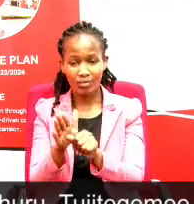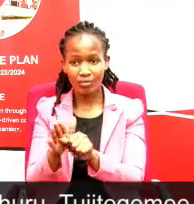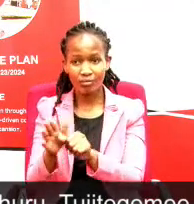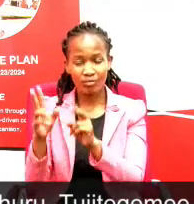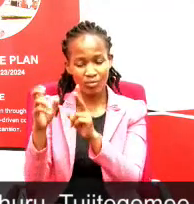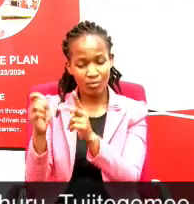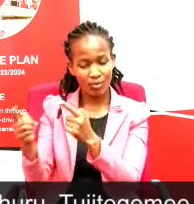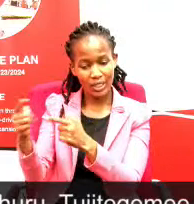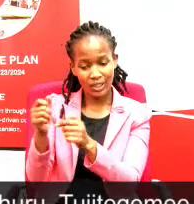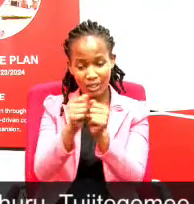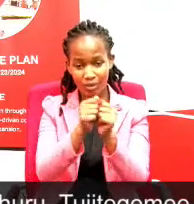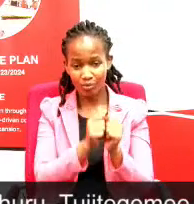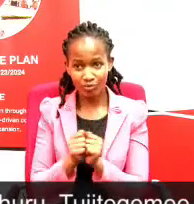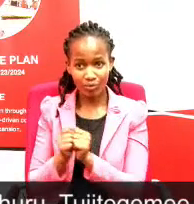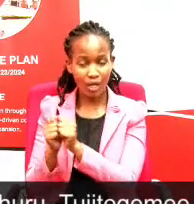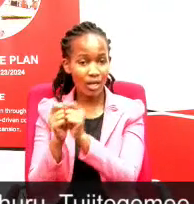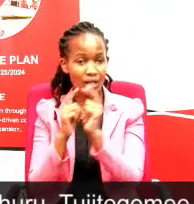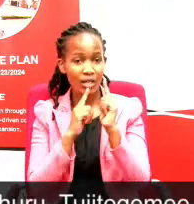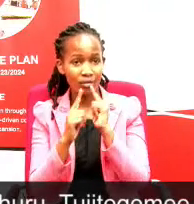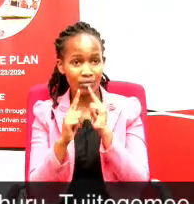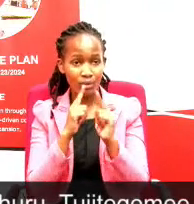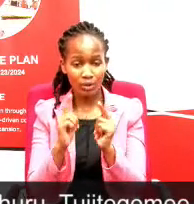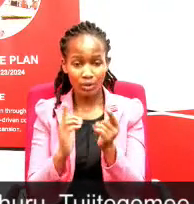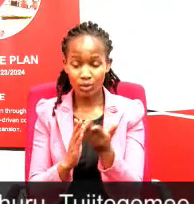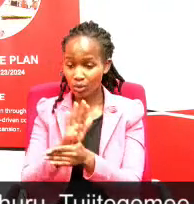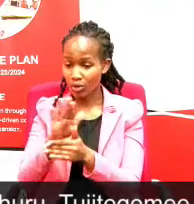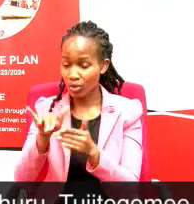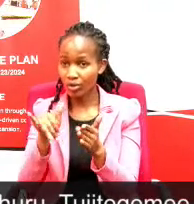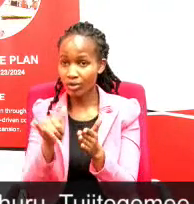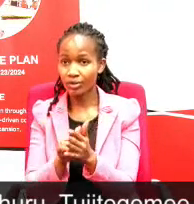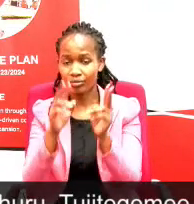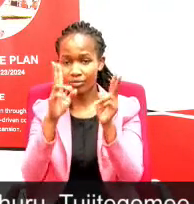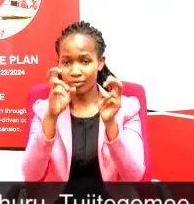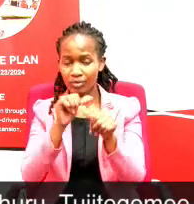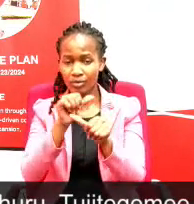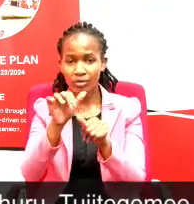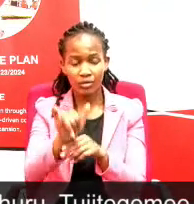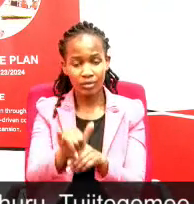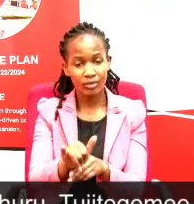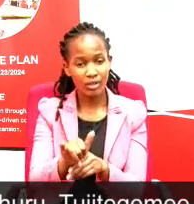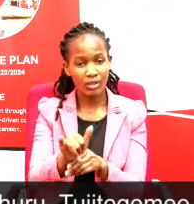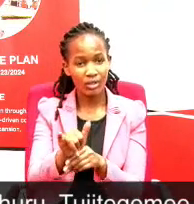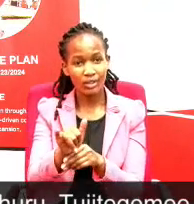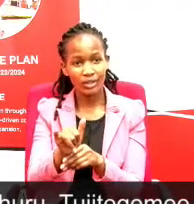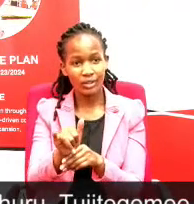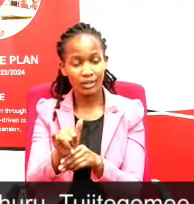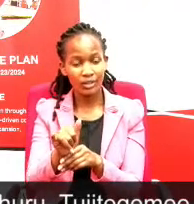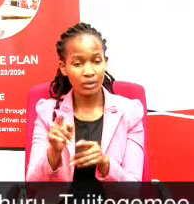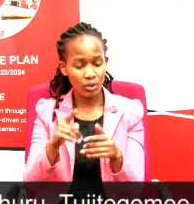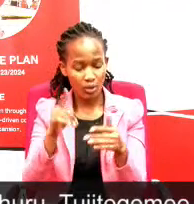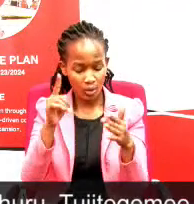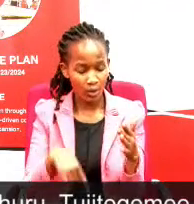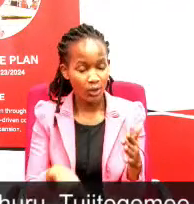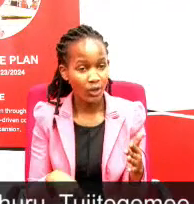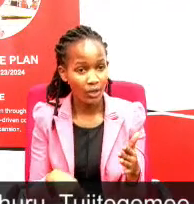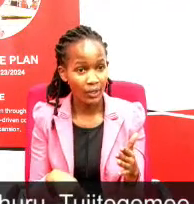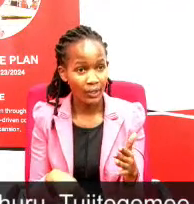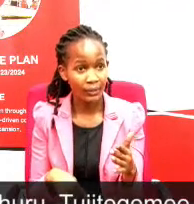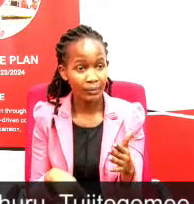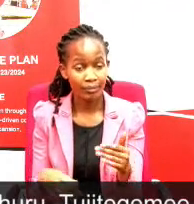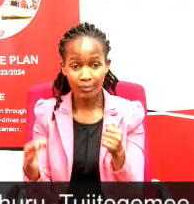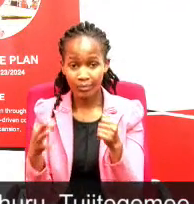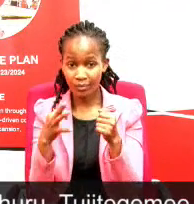together and talking through those issues. With regard to the current, the